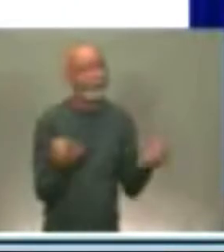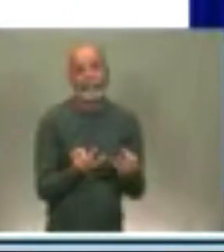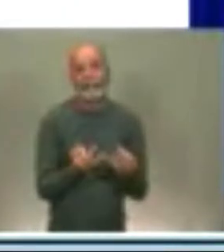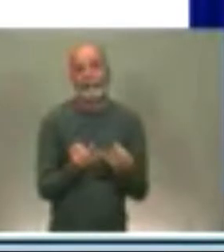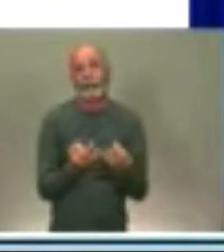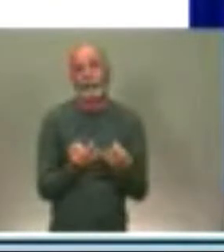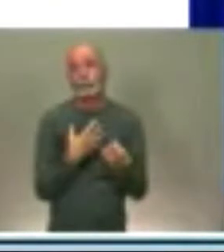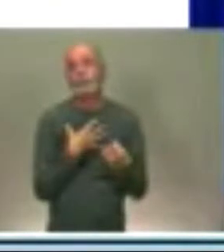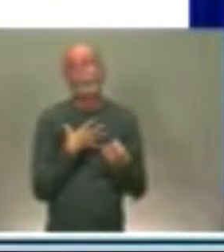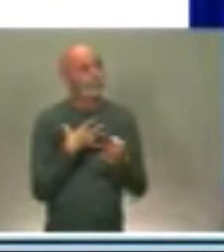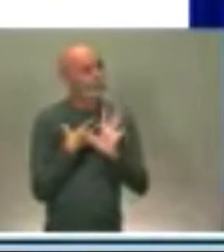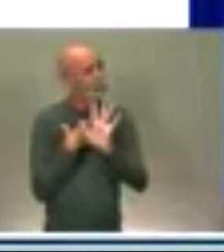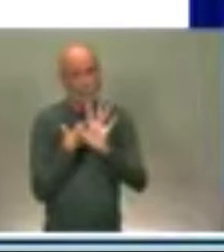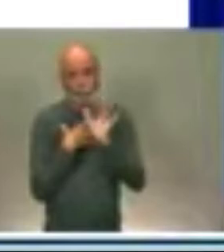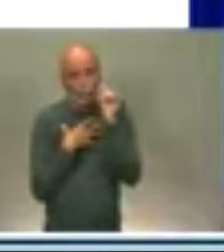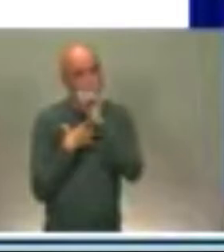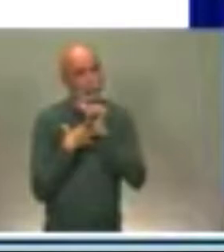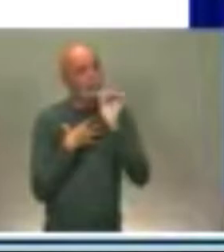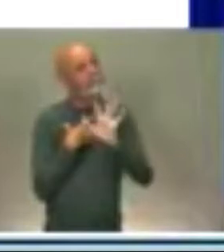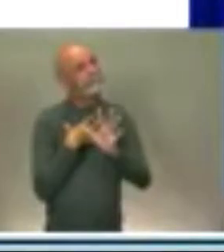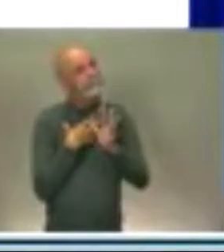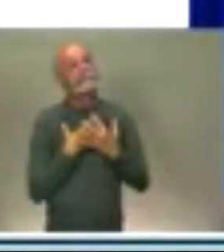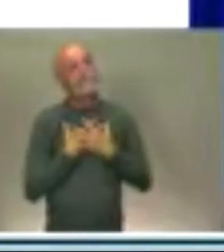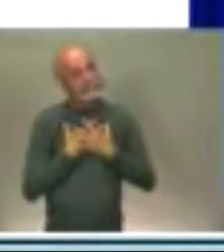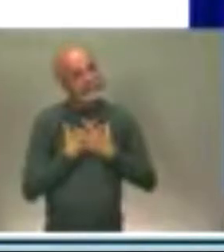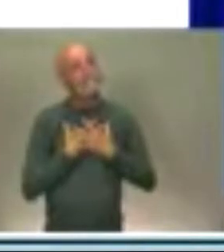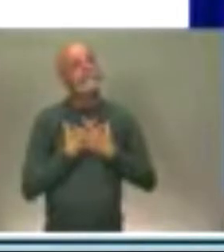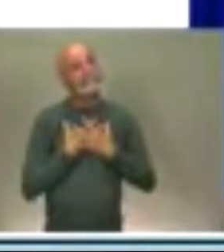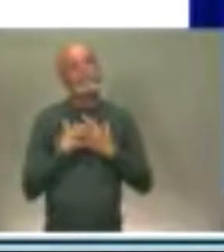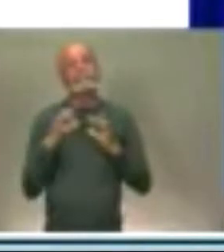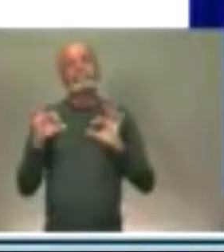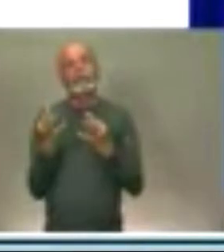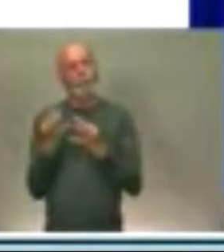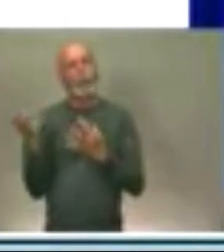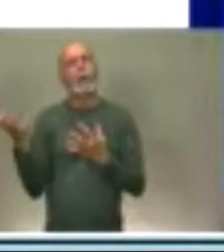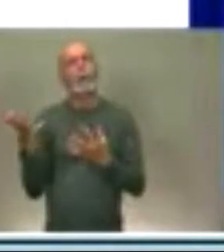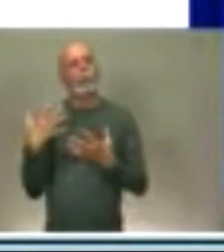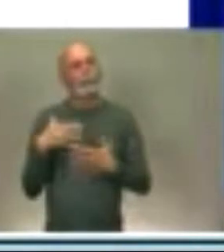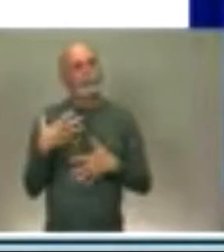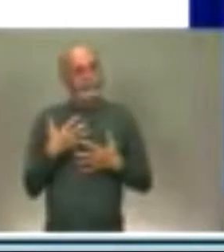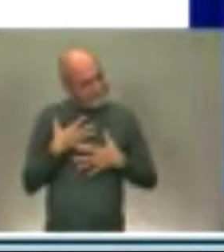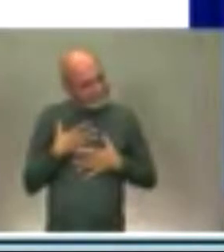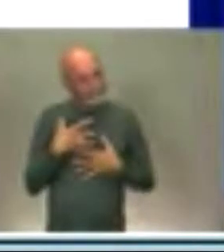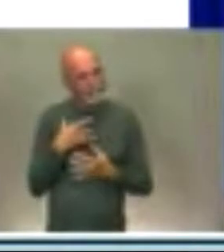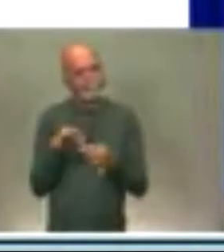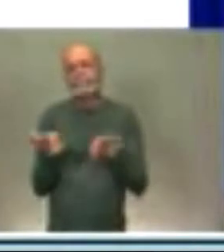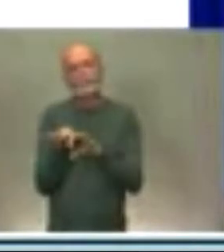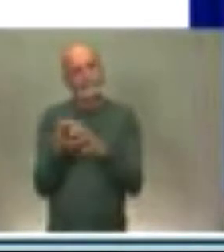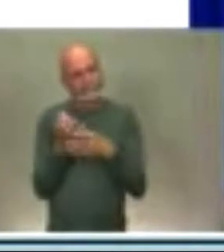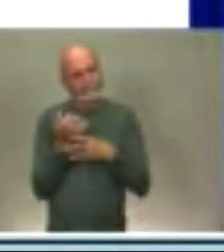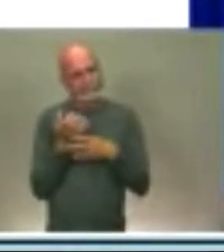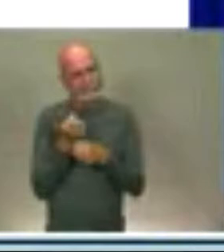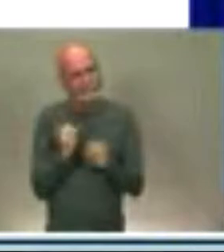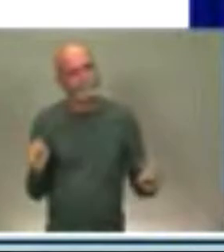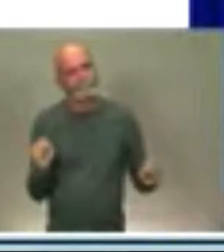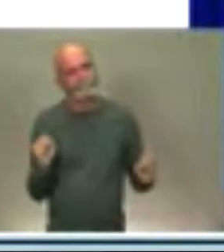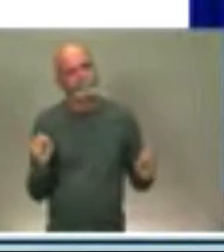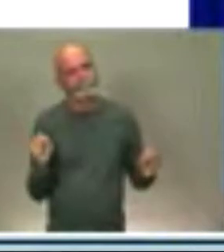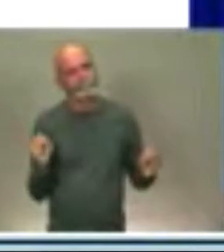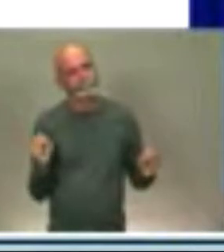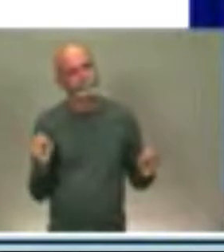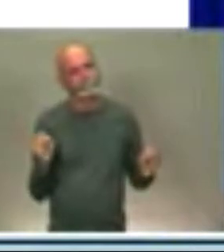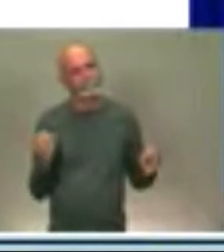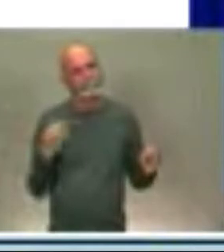confidence that the schools will be safe. And I think that's, we've done well during the pandemic, and I think everyone is on that same page, that this